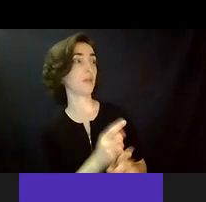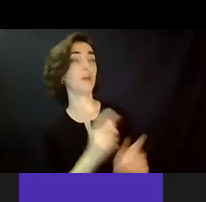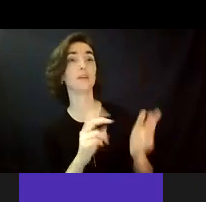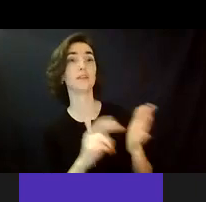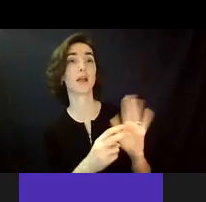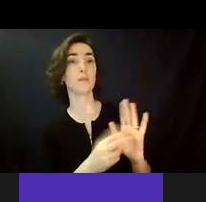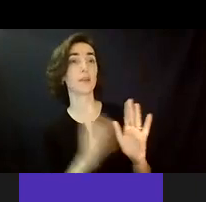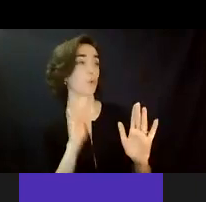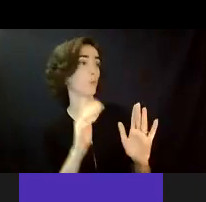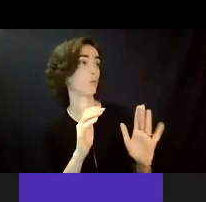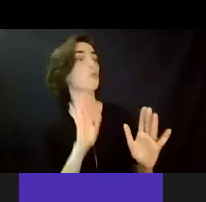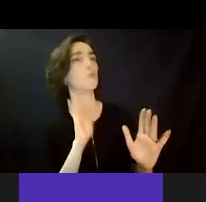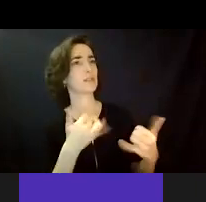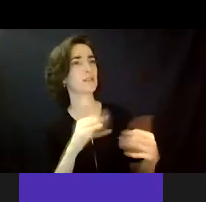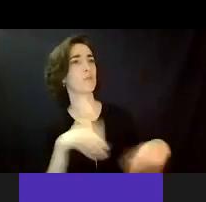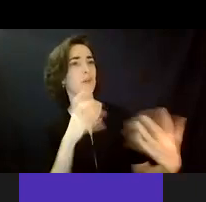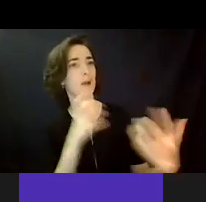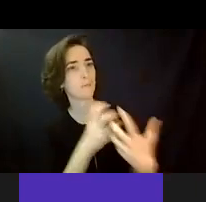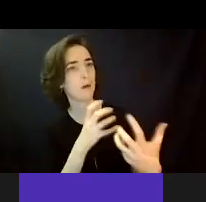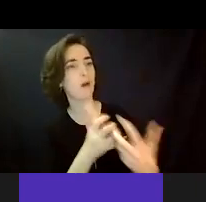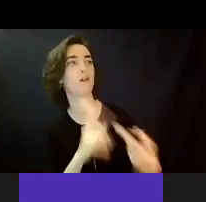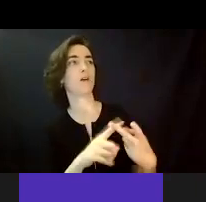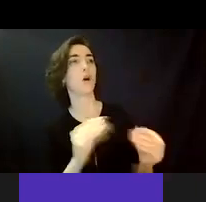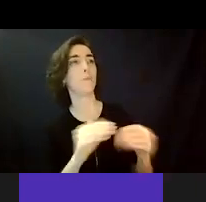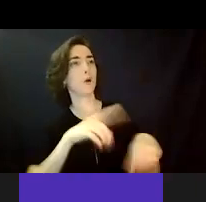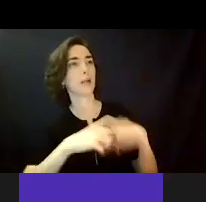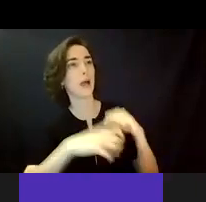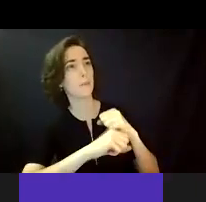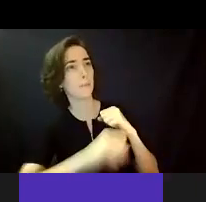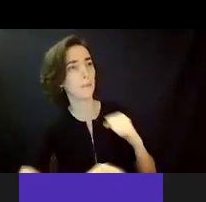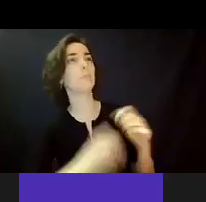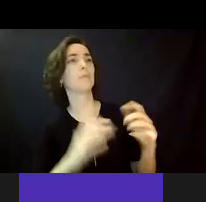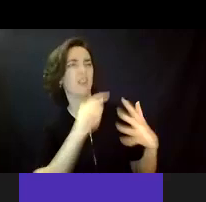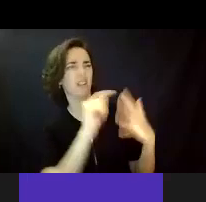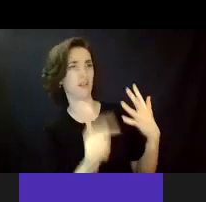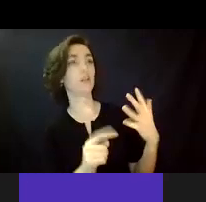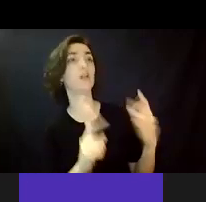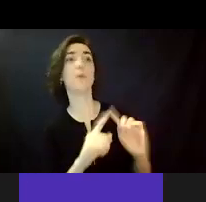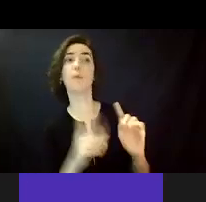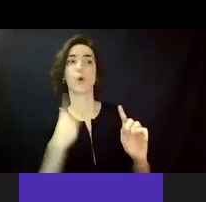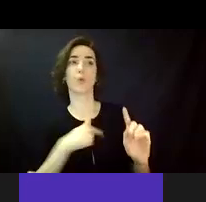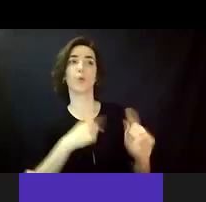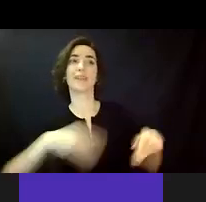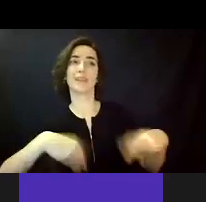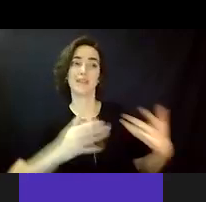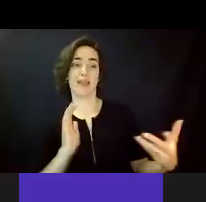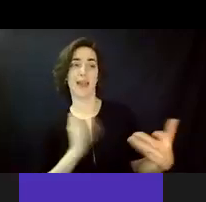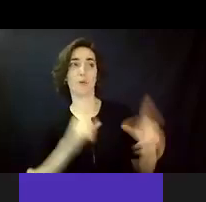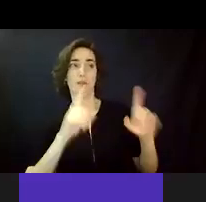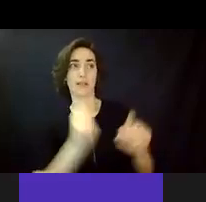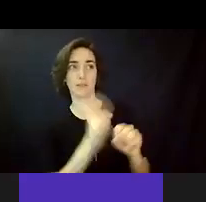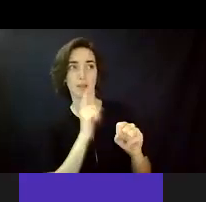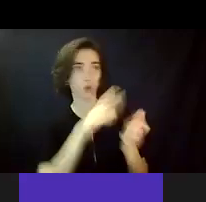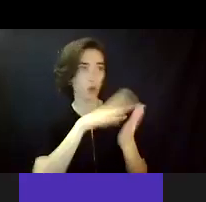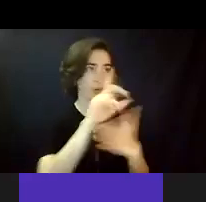They'll still get their accommodation, their extended time and all that. But we have them take our test, to make sure that it's up to date and all that for the learning